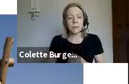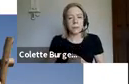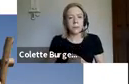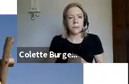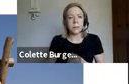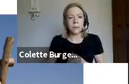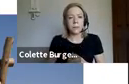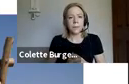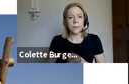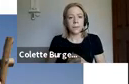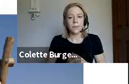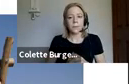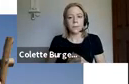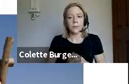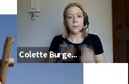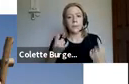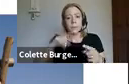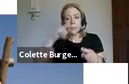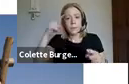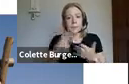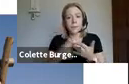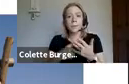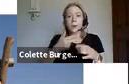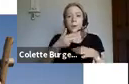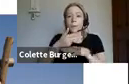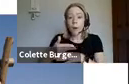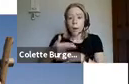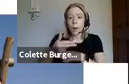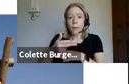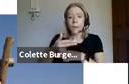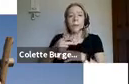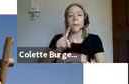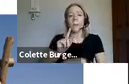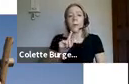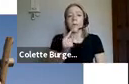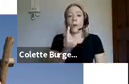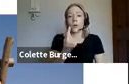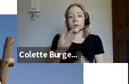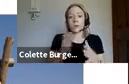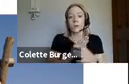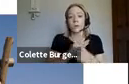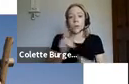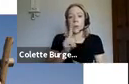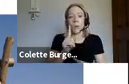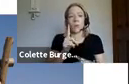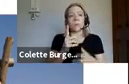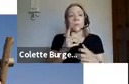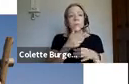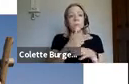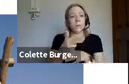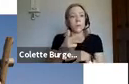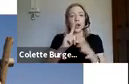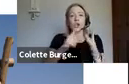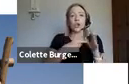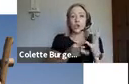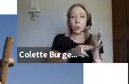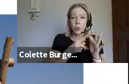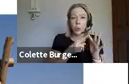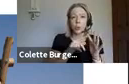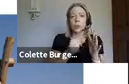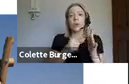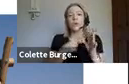so we set about filming. Firstly, I scoped in June and July in the countries, and then